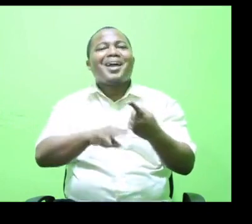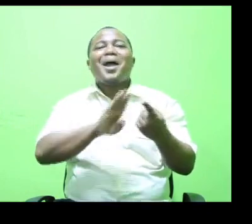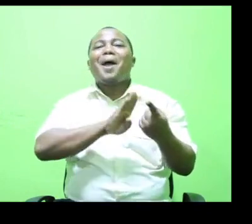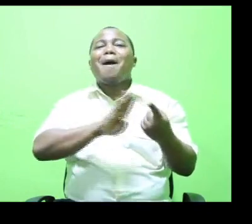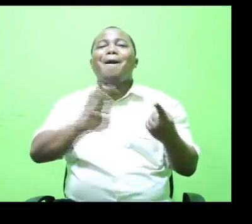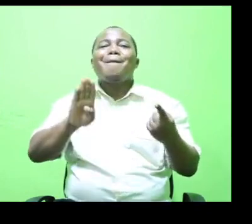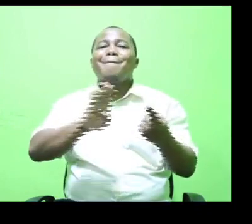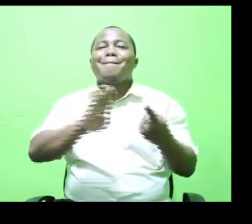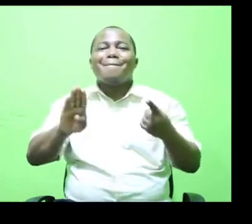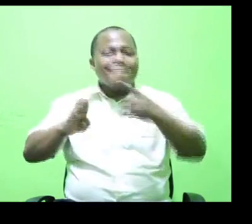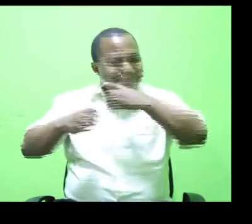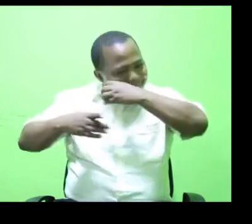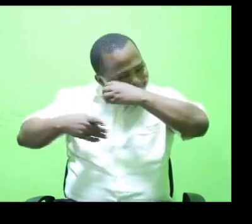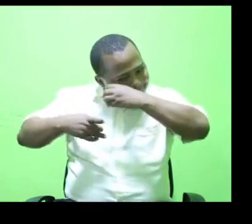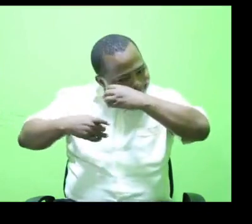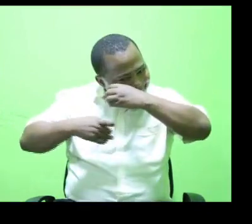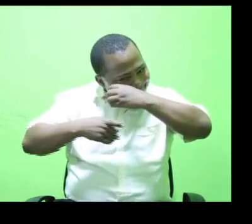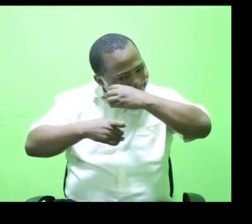Bacteria, good.